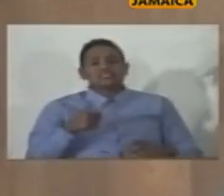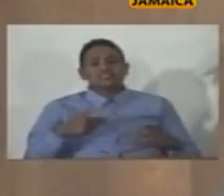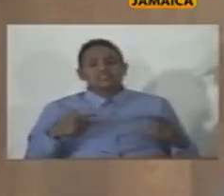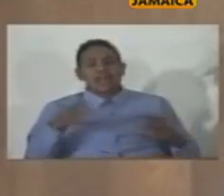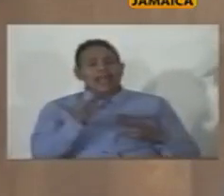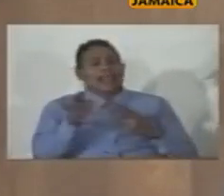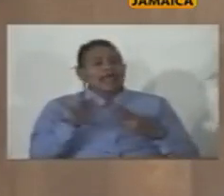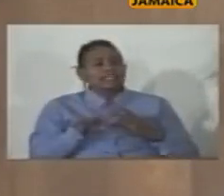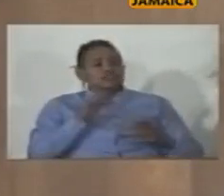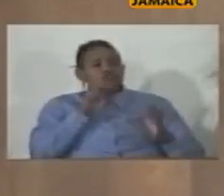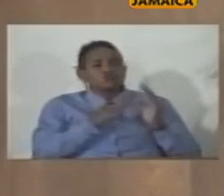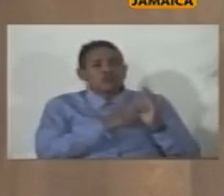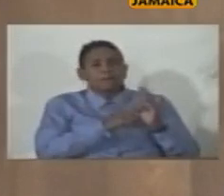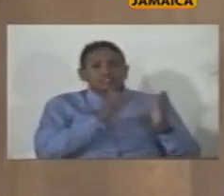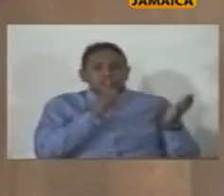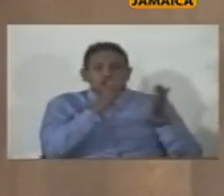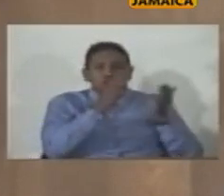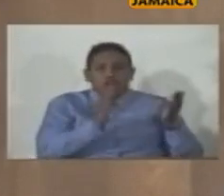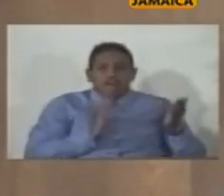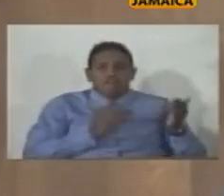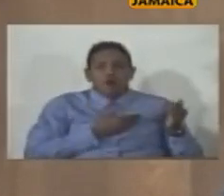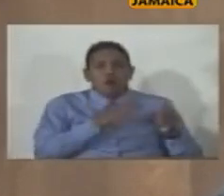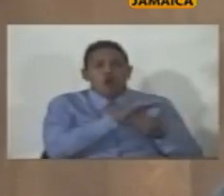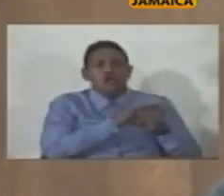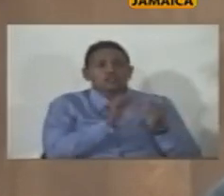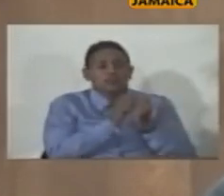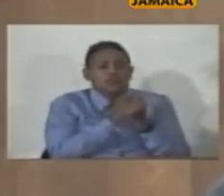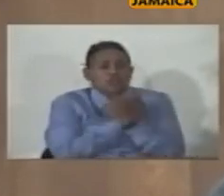to represent and serve our constituencies with love,